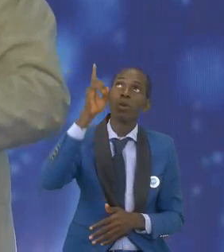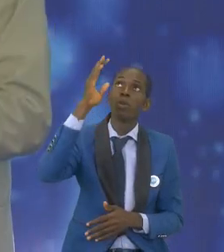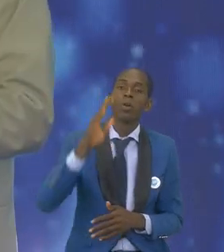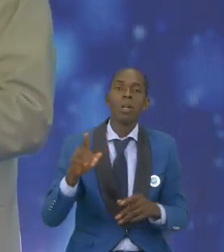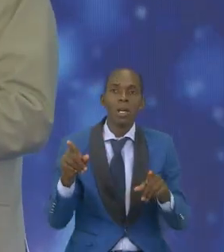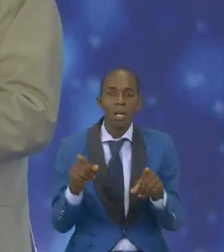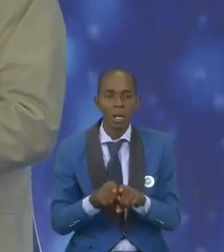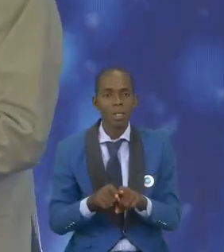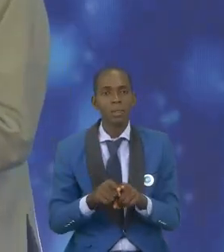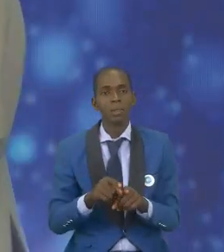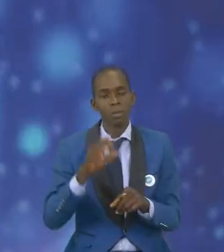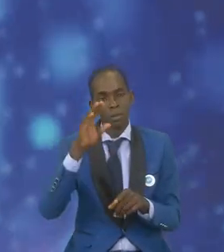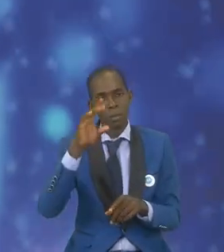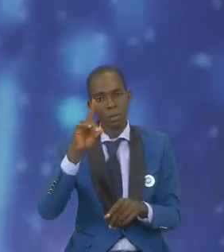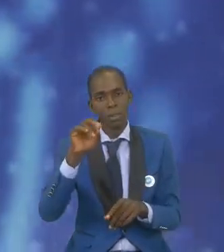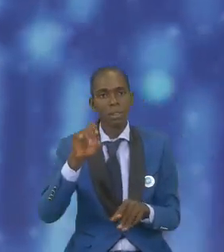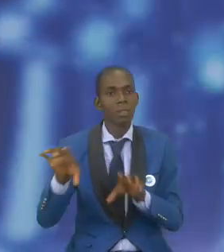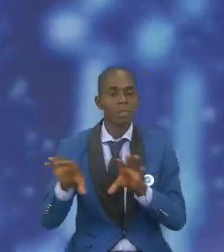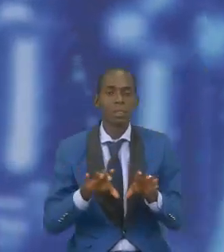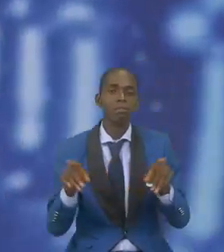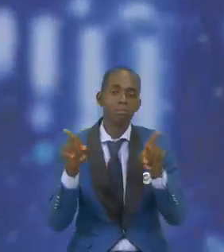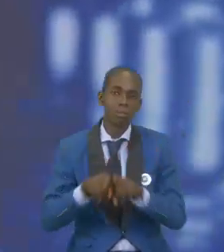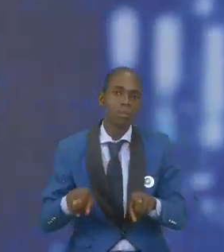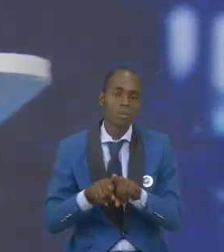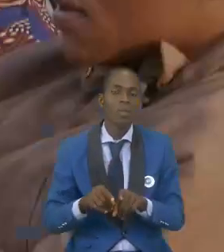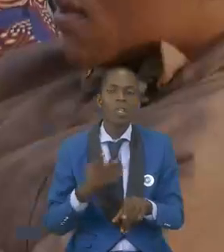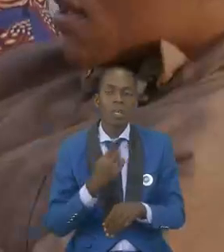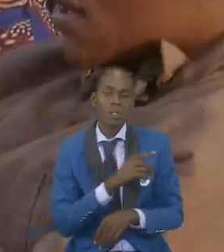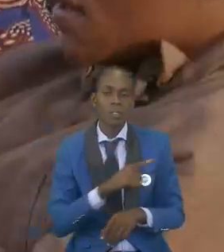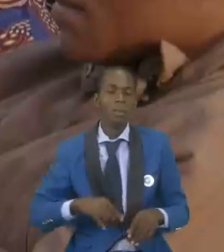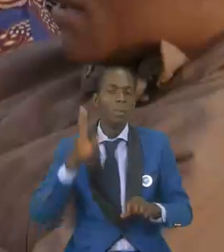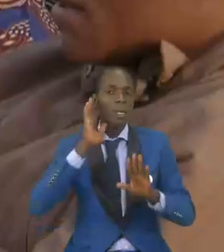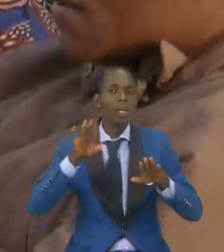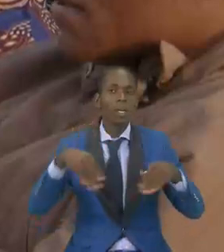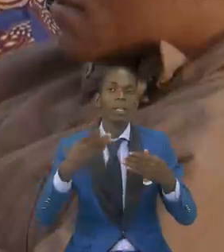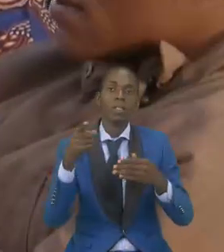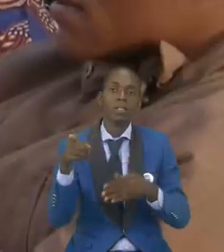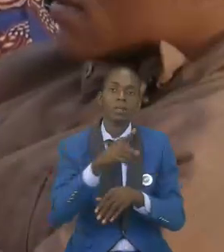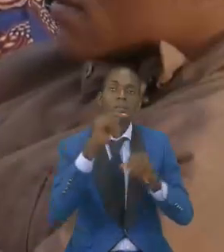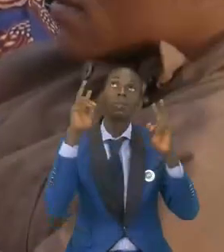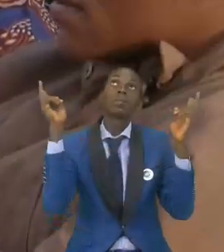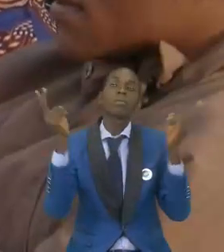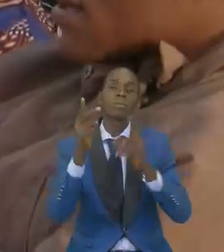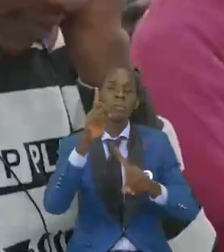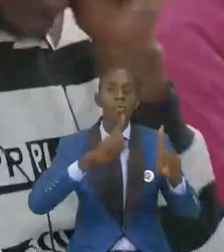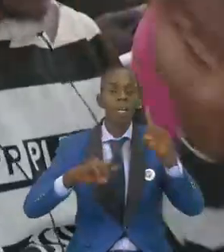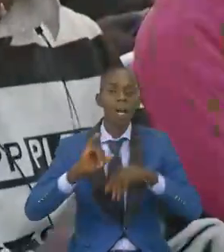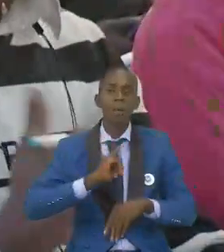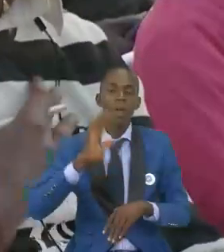did aforetime. And the Lord will give you the victory. Amen. I will have the